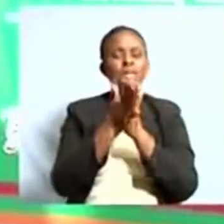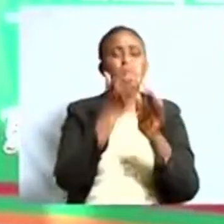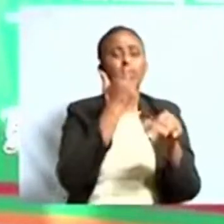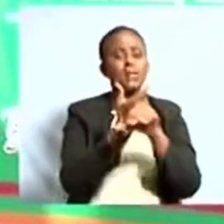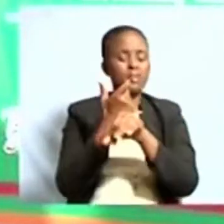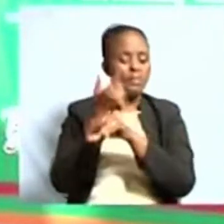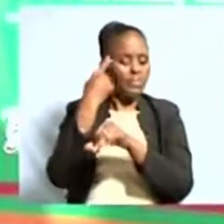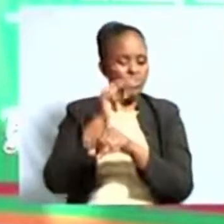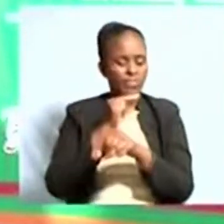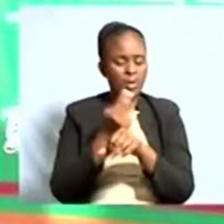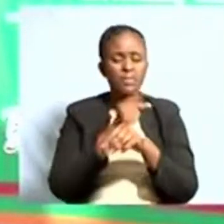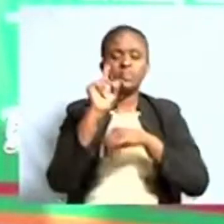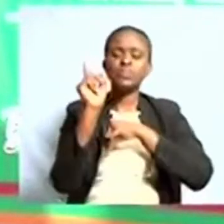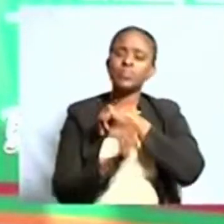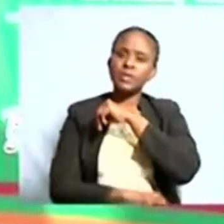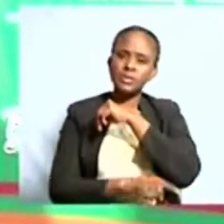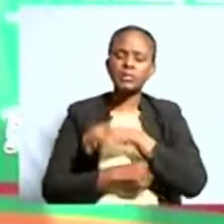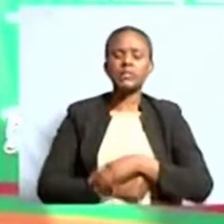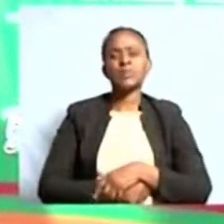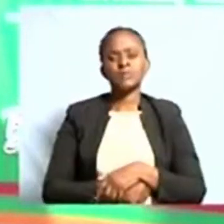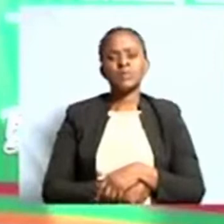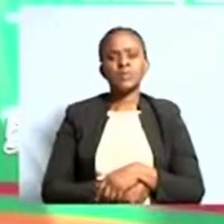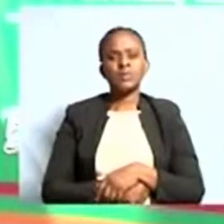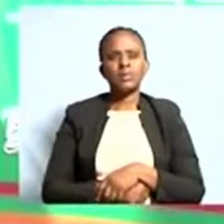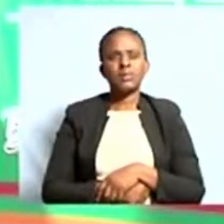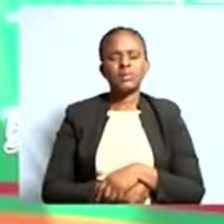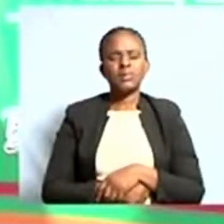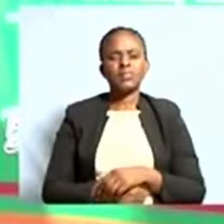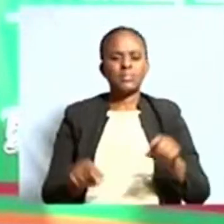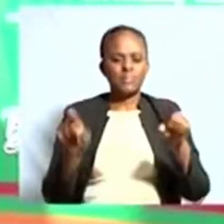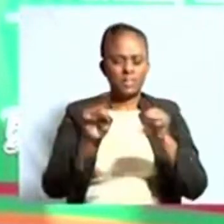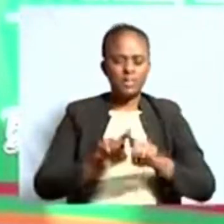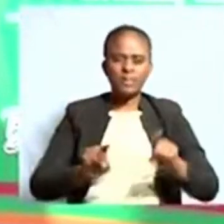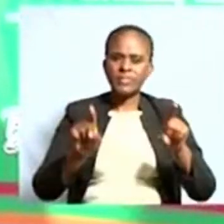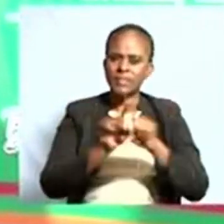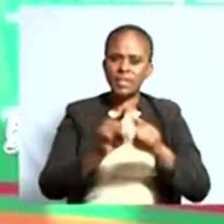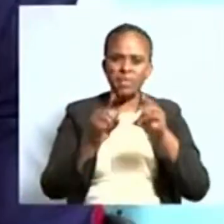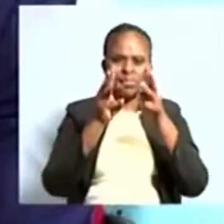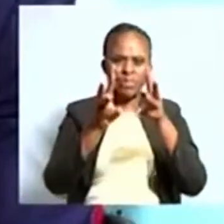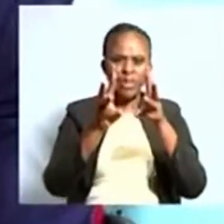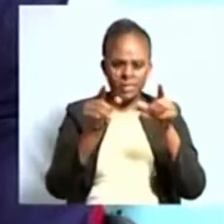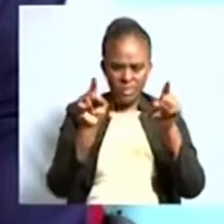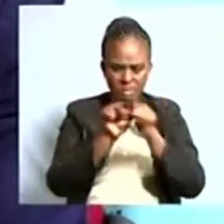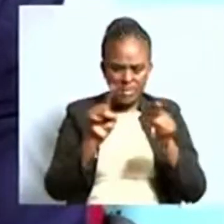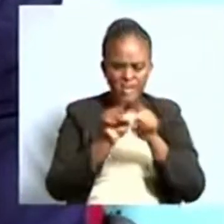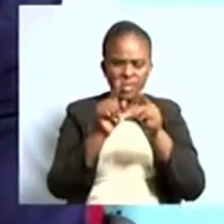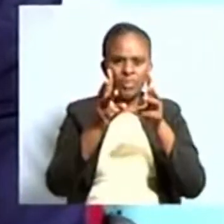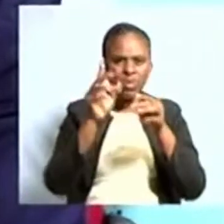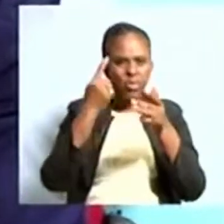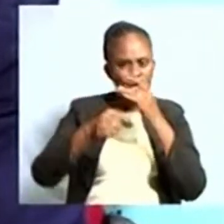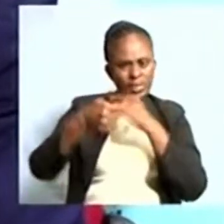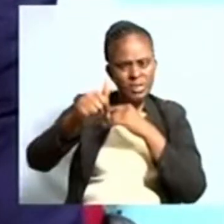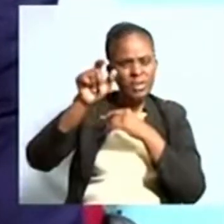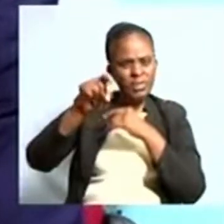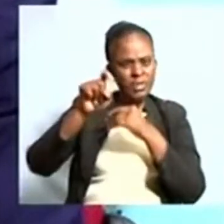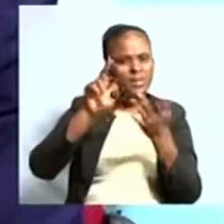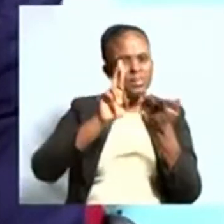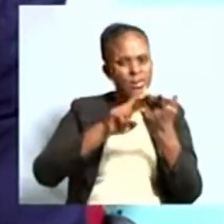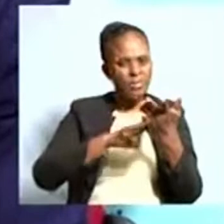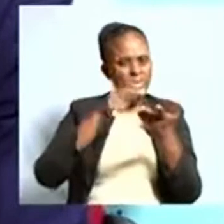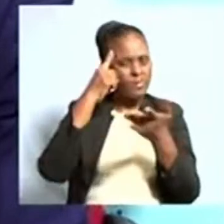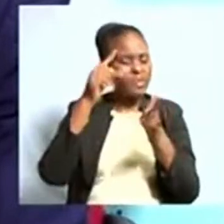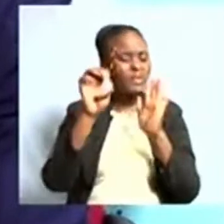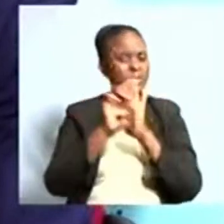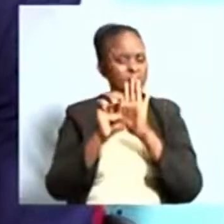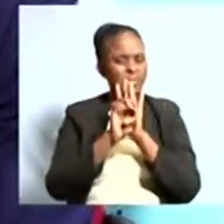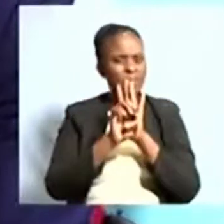prosecute. But the same with the same way in the way that you need them to report. For example,